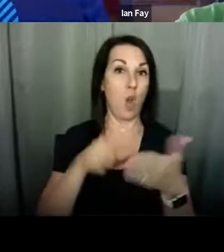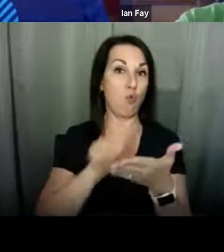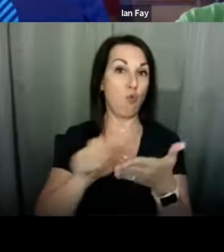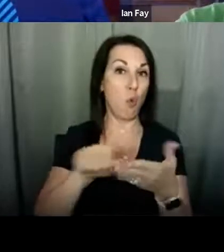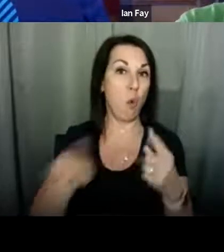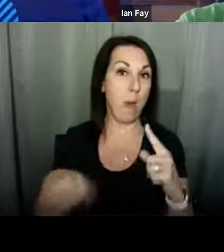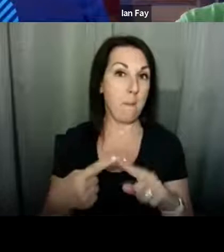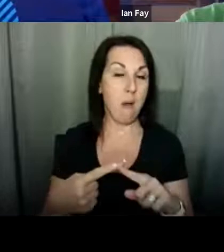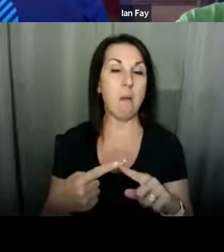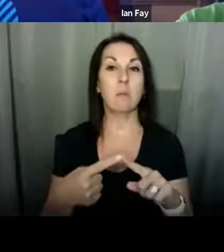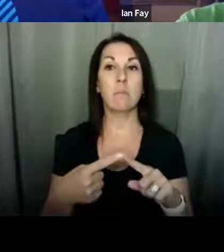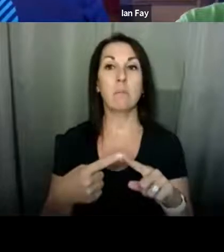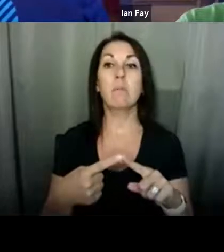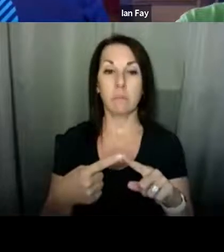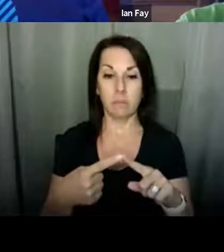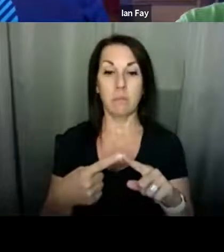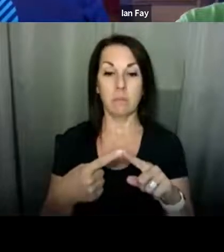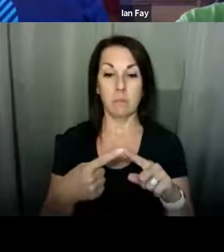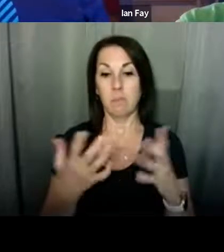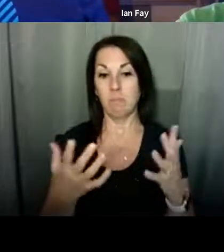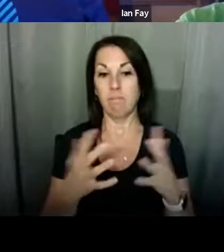It was honestly,